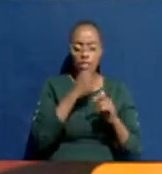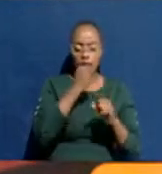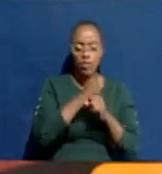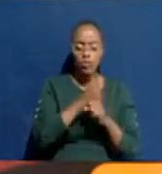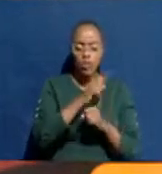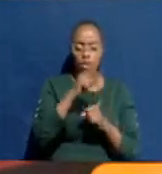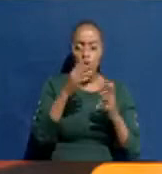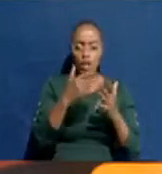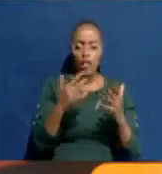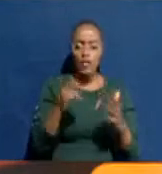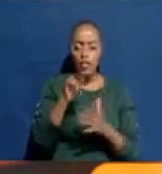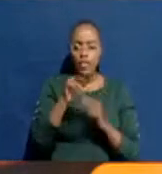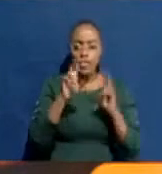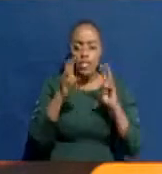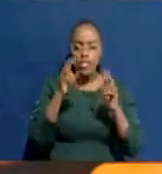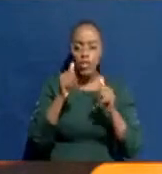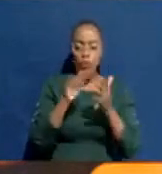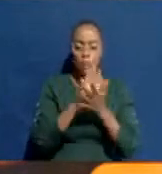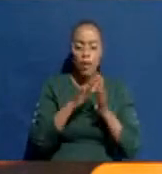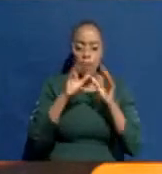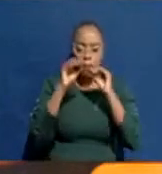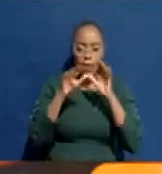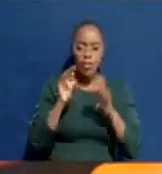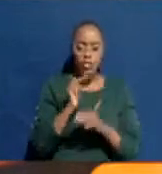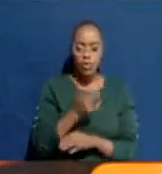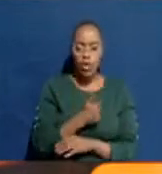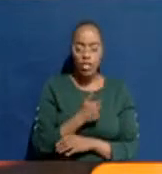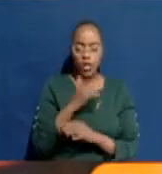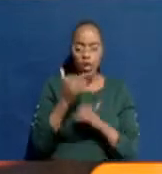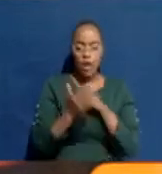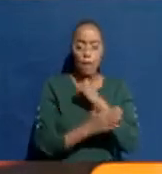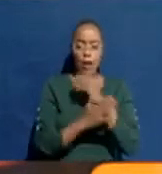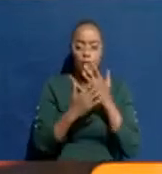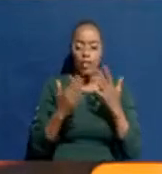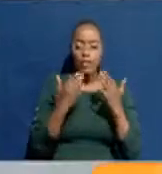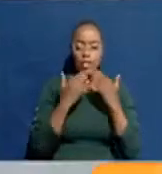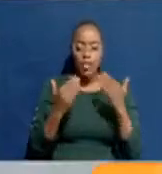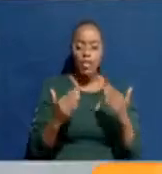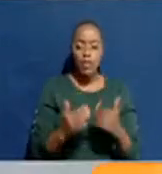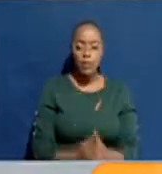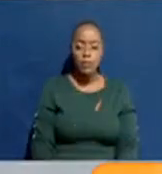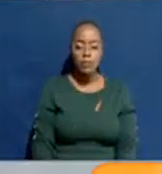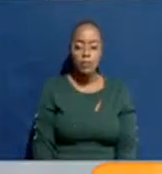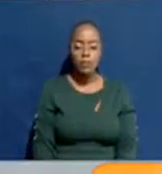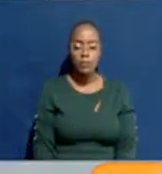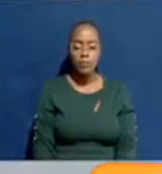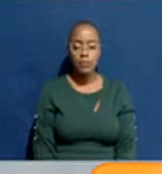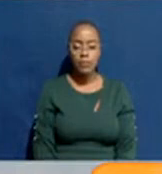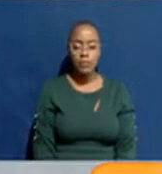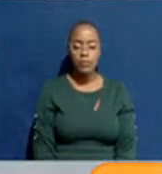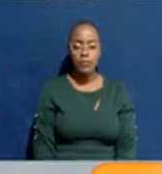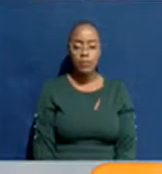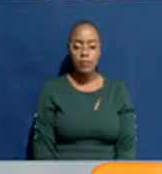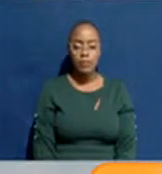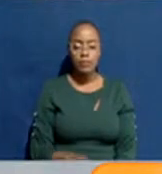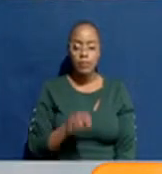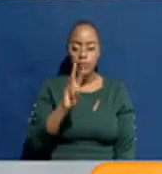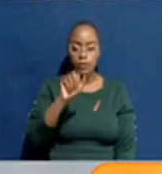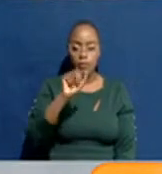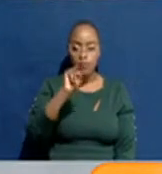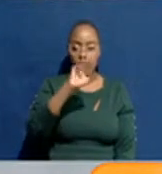thing. This thing will come to be a blessing to us, okay, or a burden. Thank you very much. I hear you. That might be very contentious.